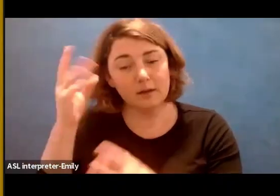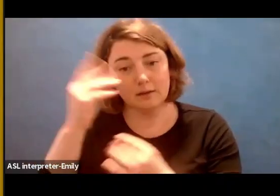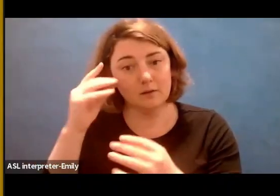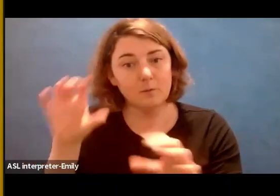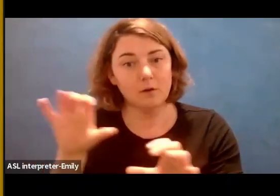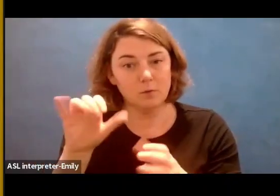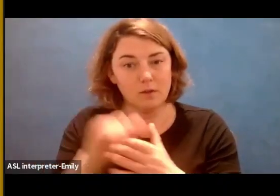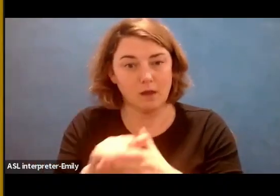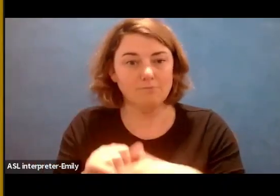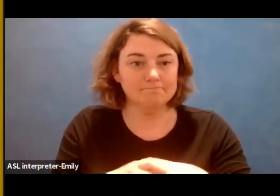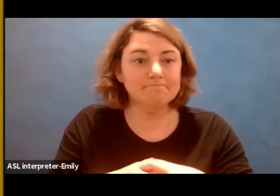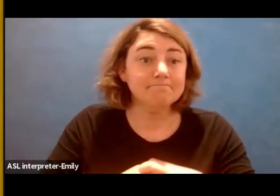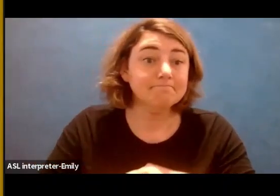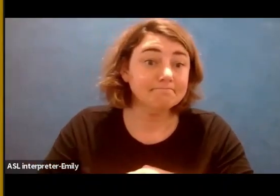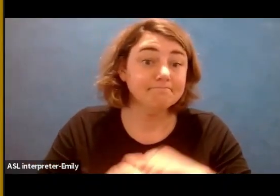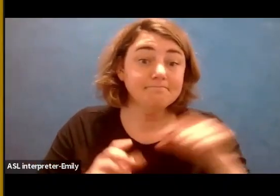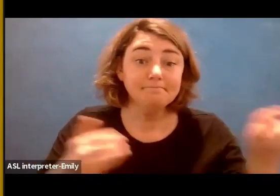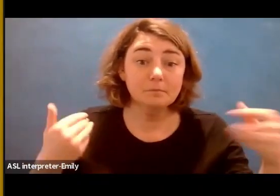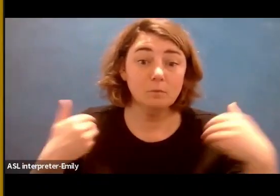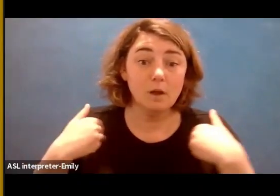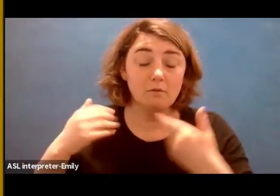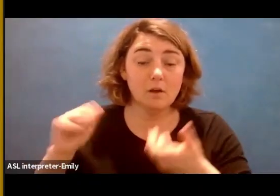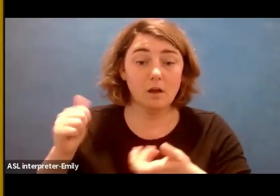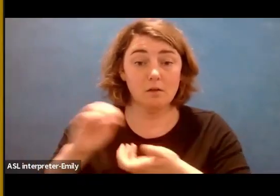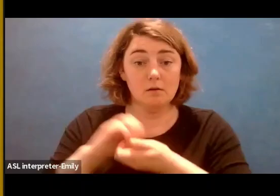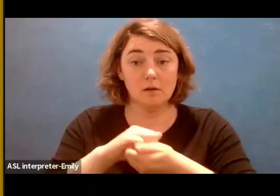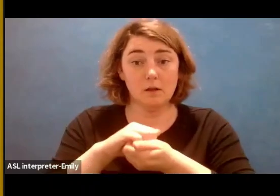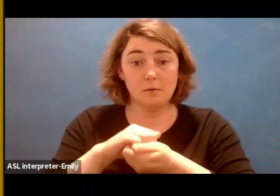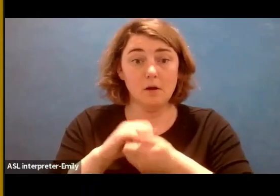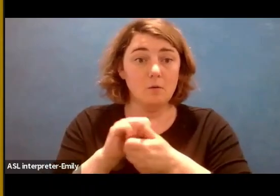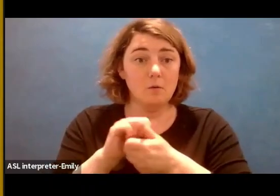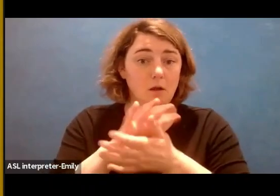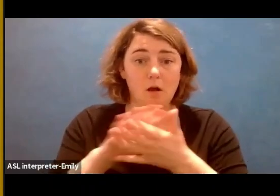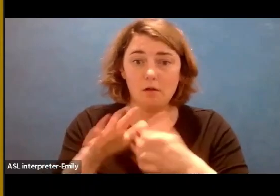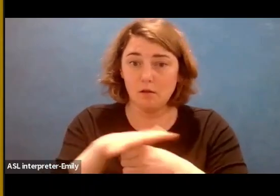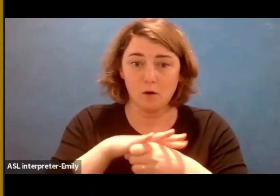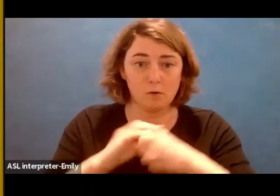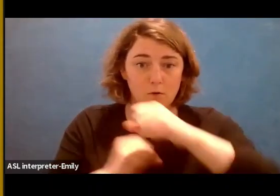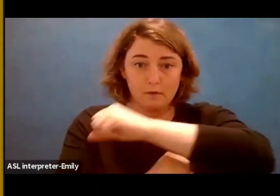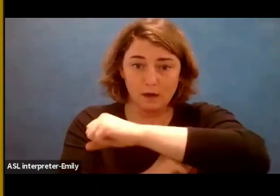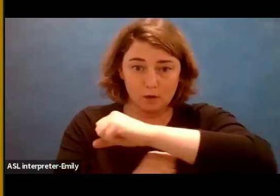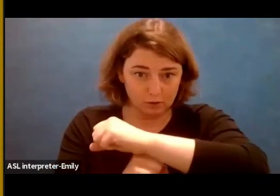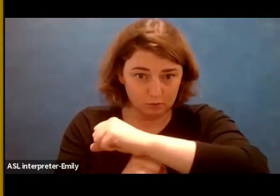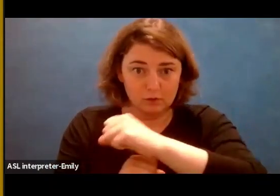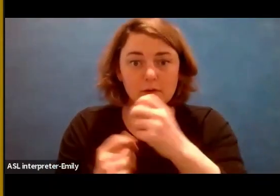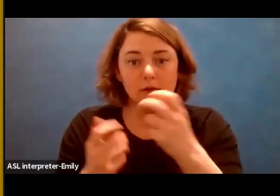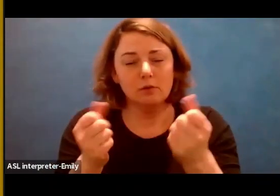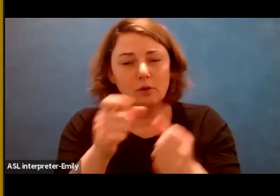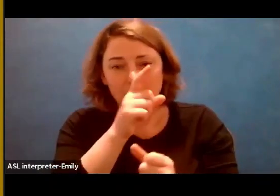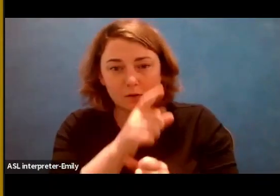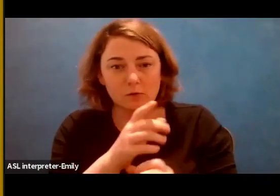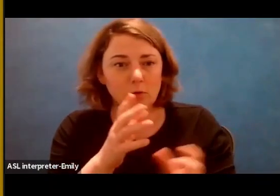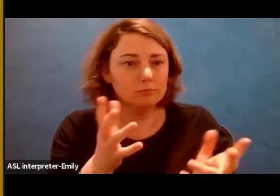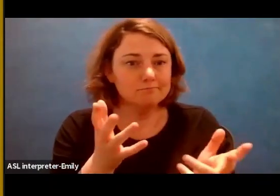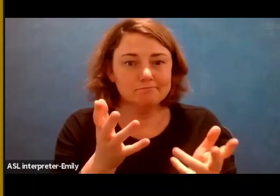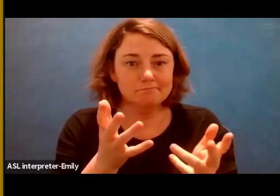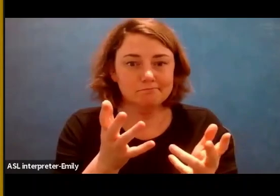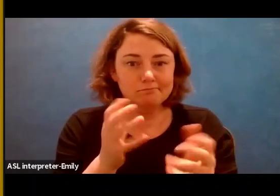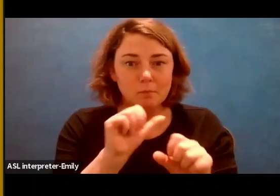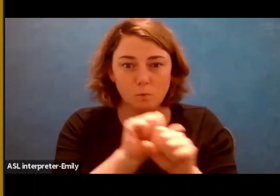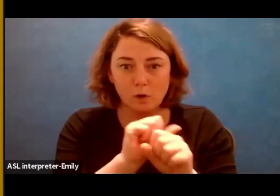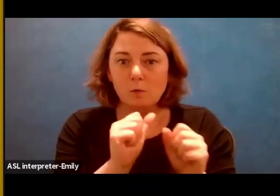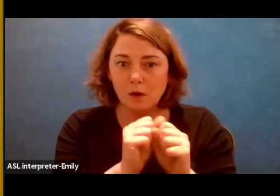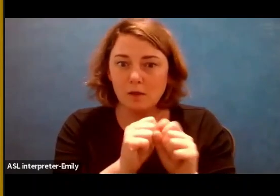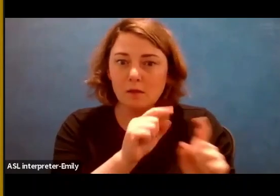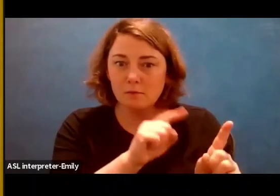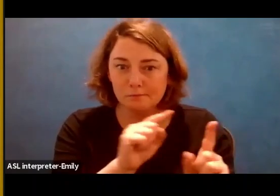that. We do of course, we work with all of local foundations and try to make sure that we